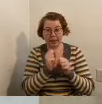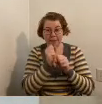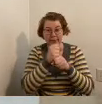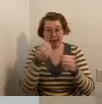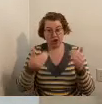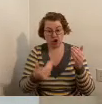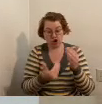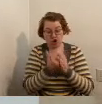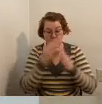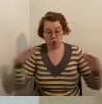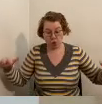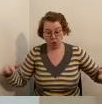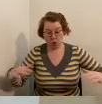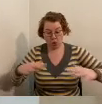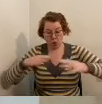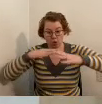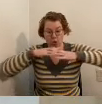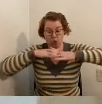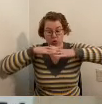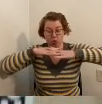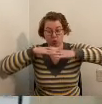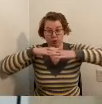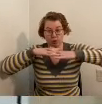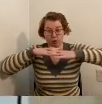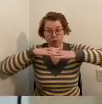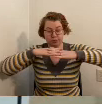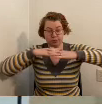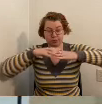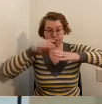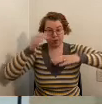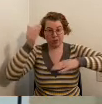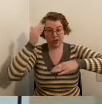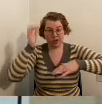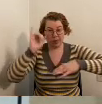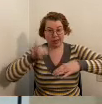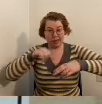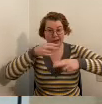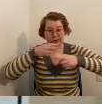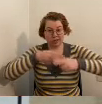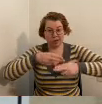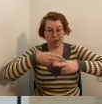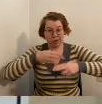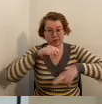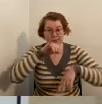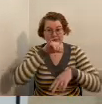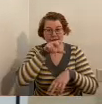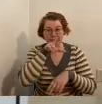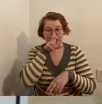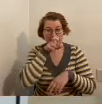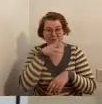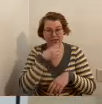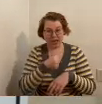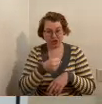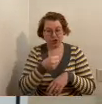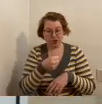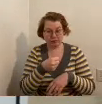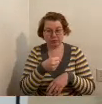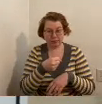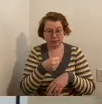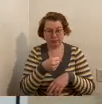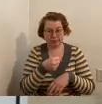new land. And we know that that was called the Ice